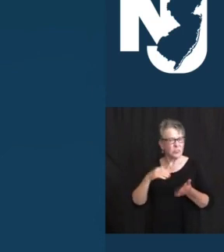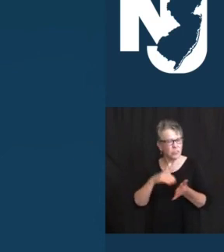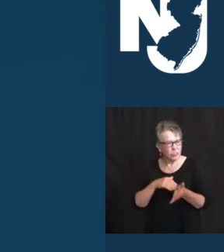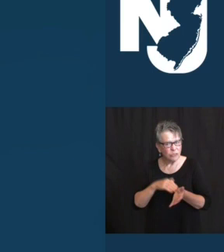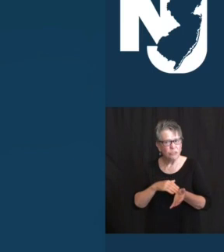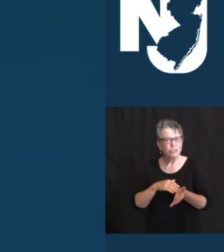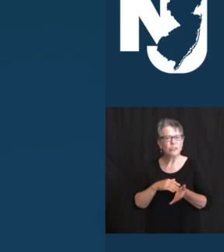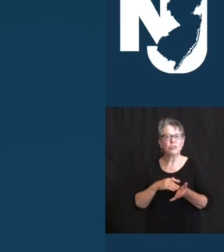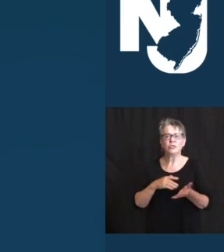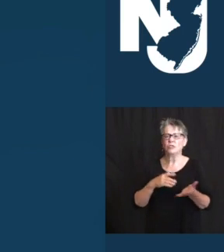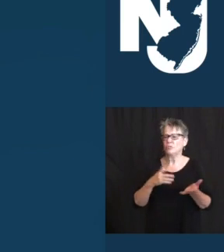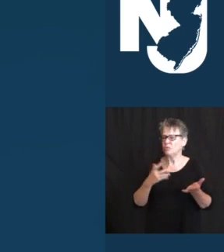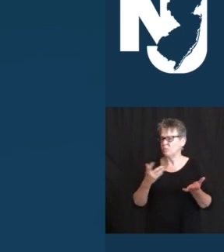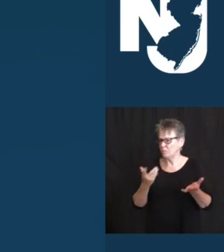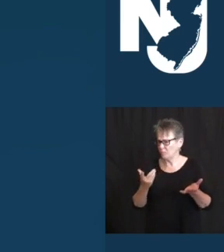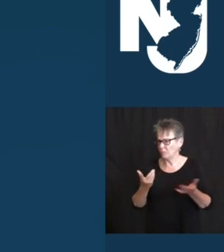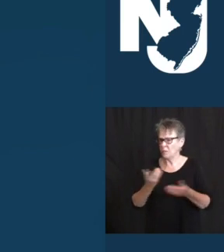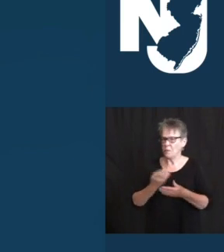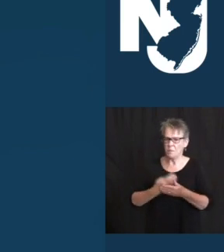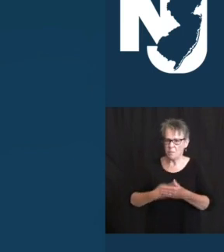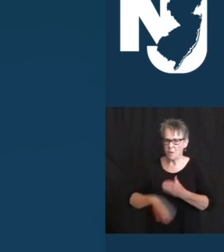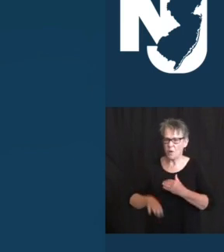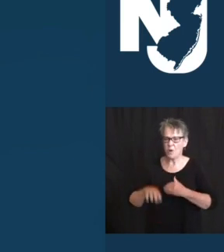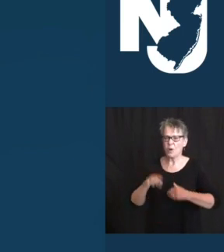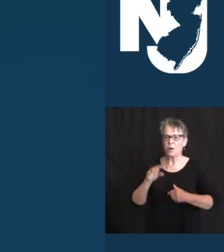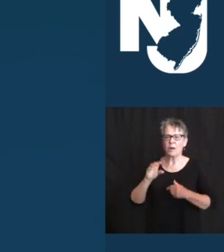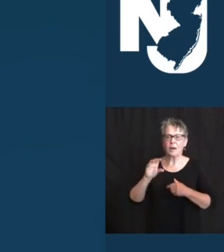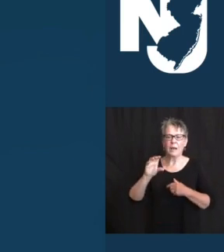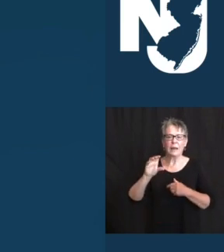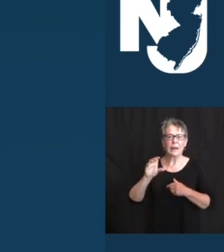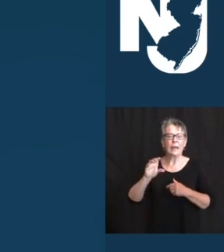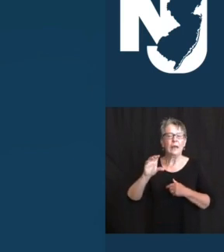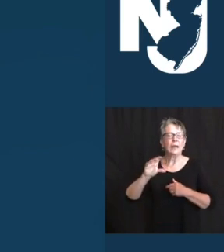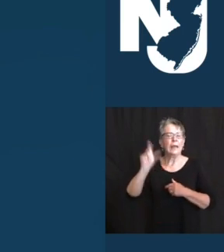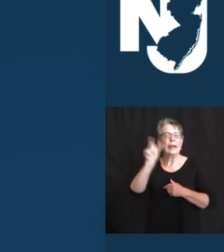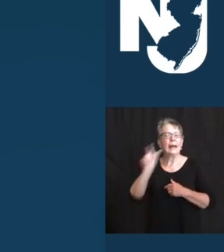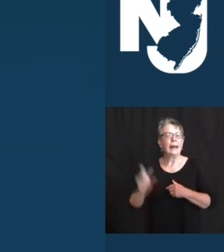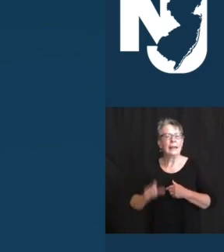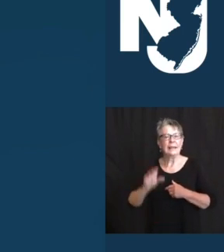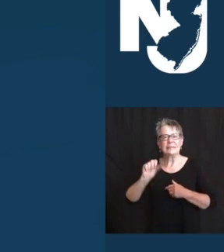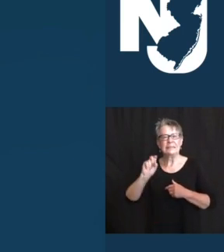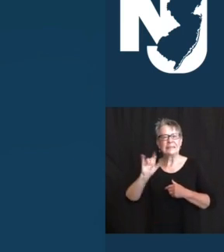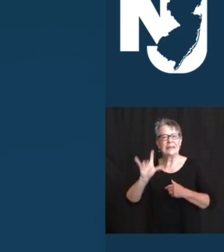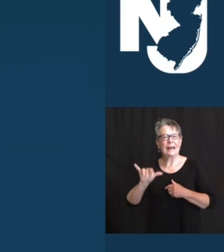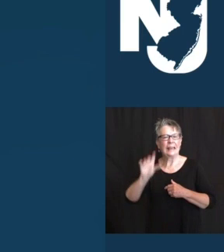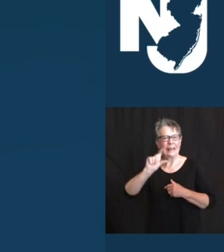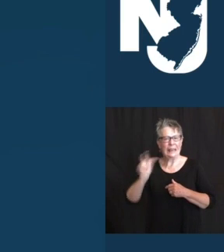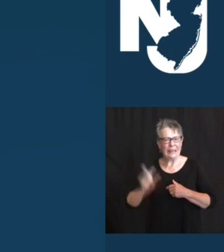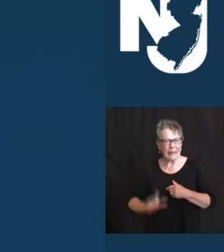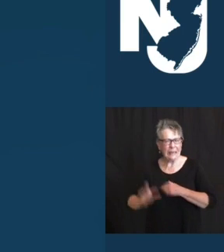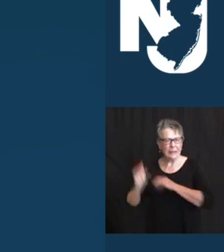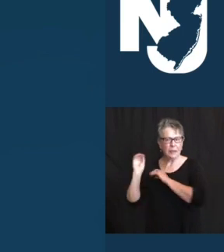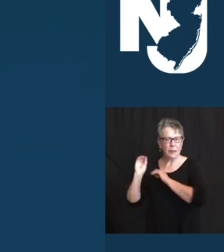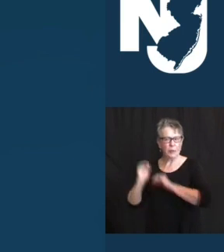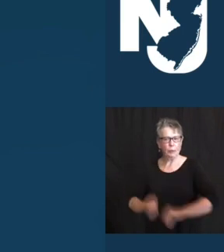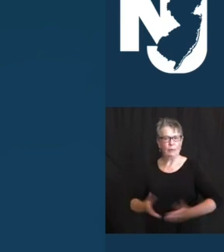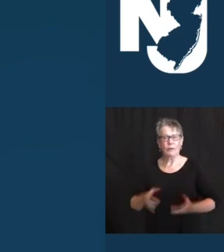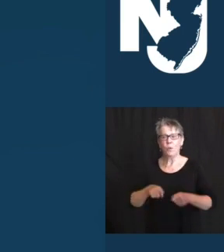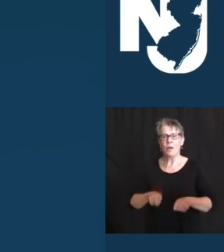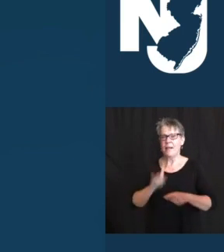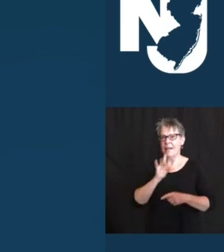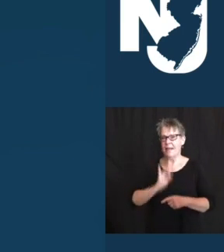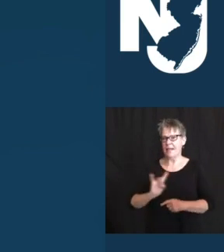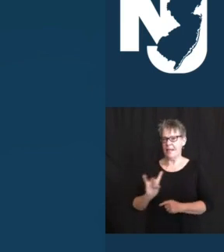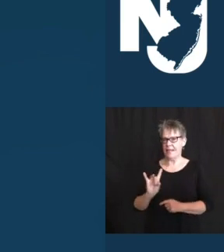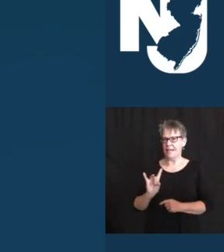was born in Sicily and came to the United States with his family at the age of 8. They followed the footsteps of millions